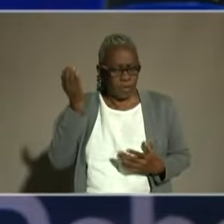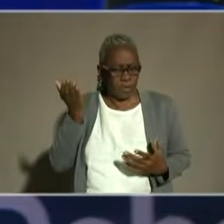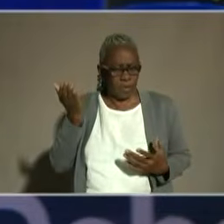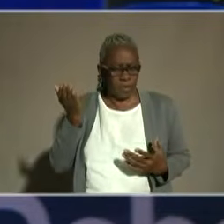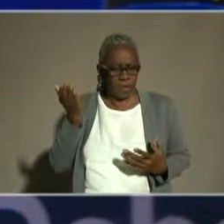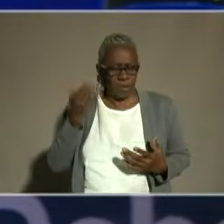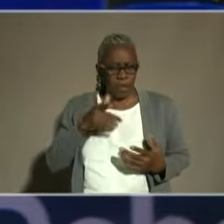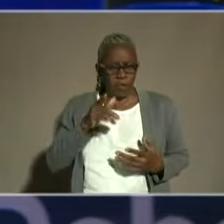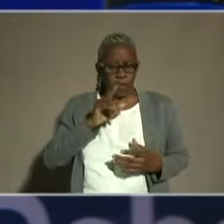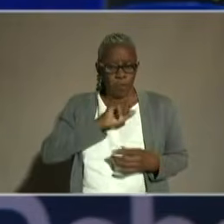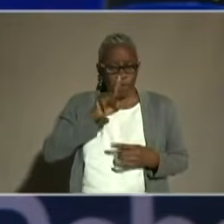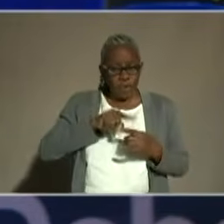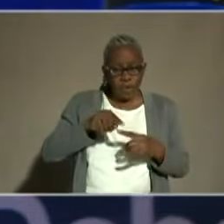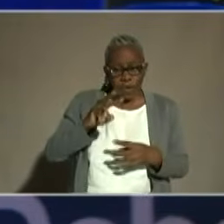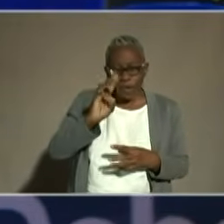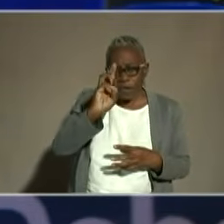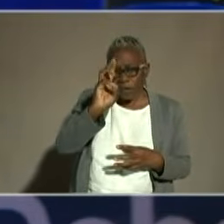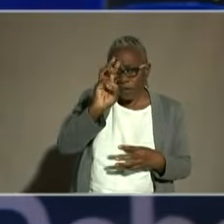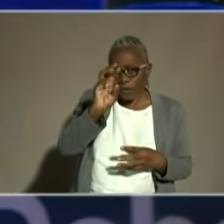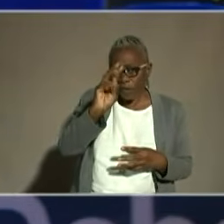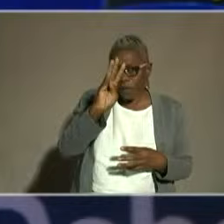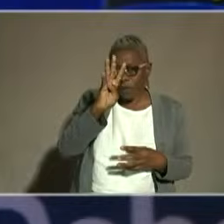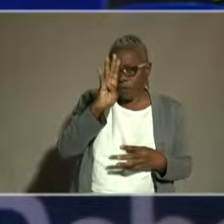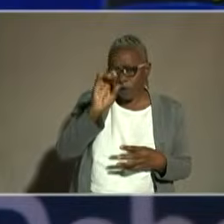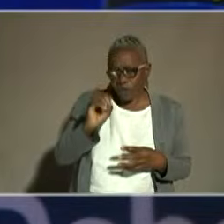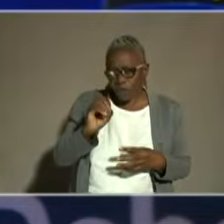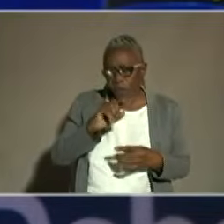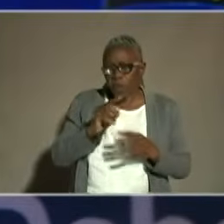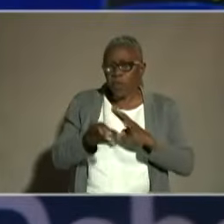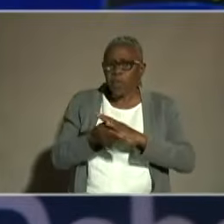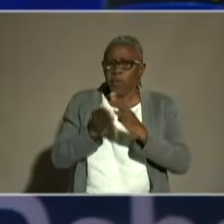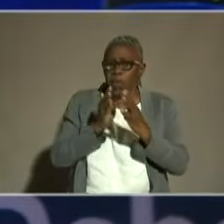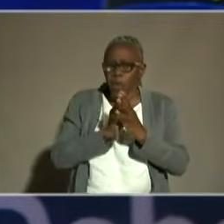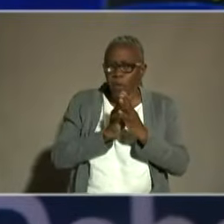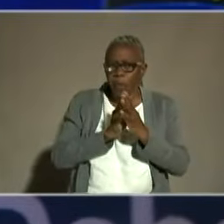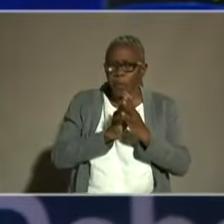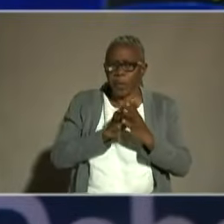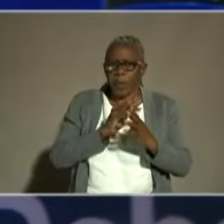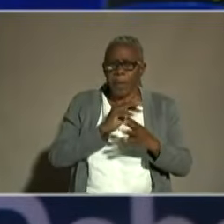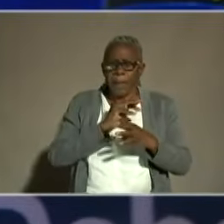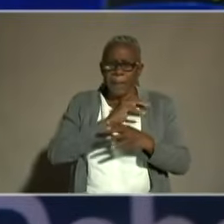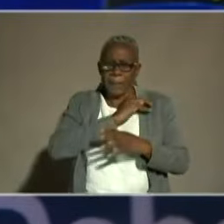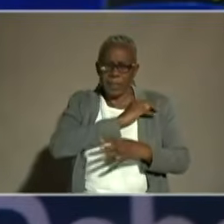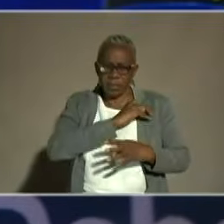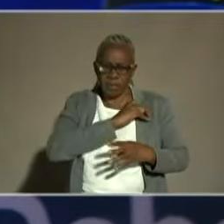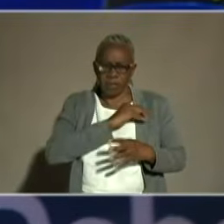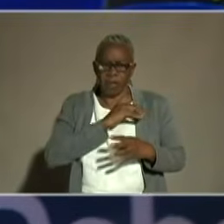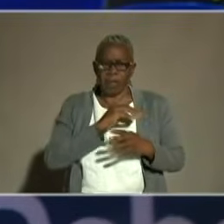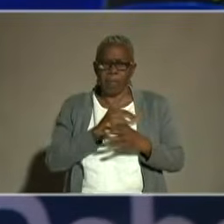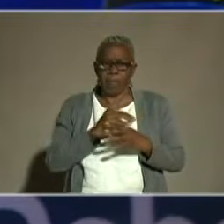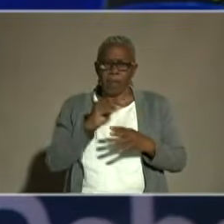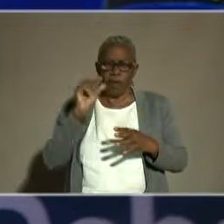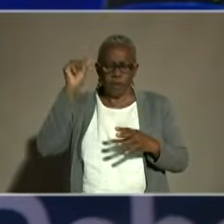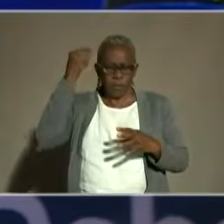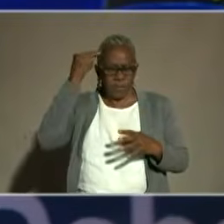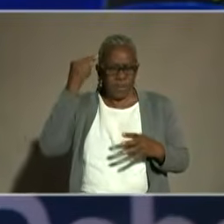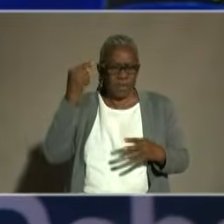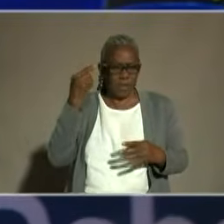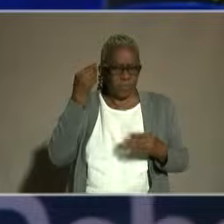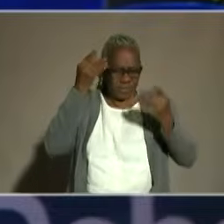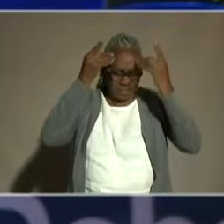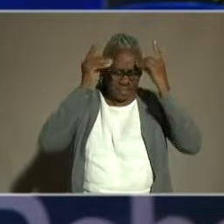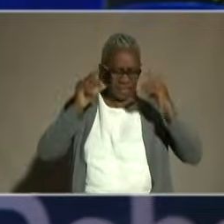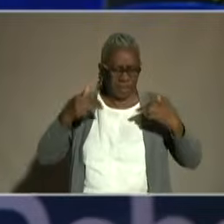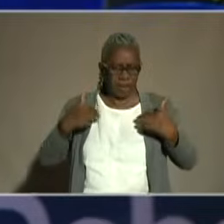your 40s, when you were becoming a minister of government, that you sought to have a Jamaican